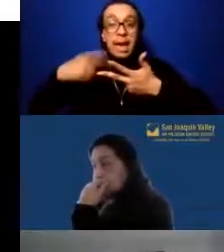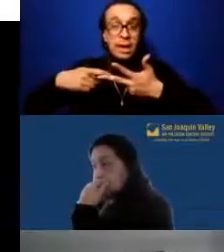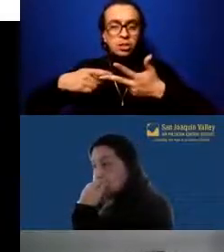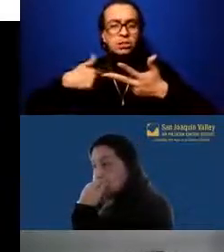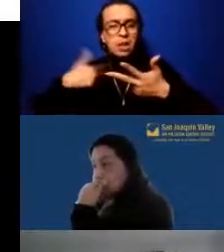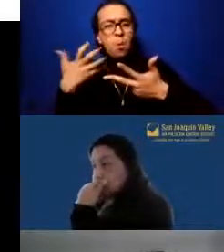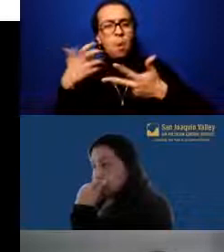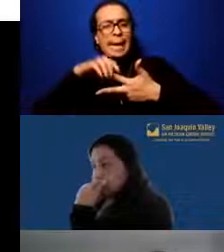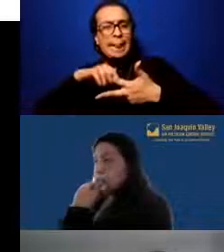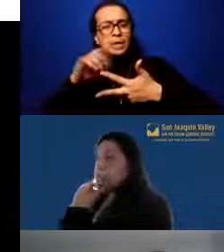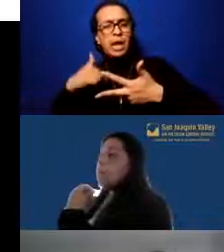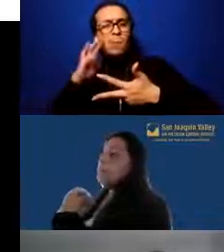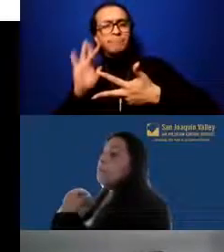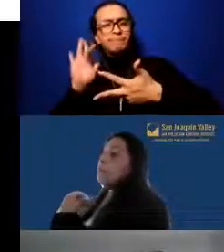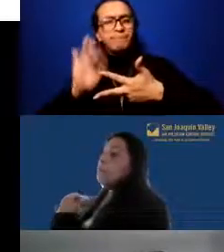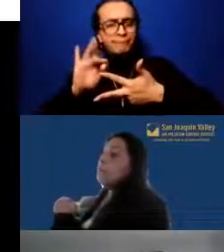click English.